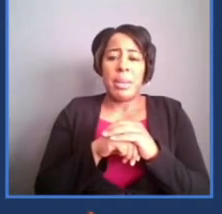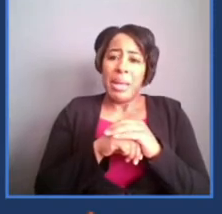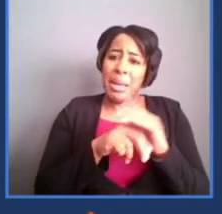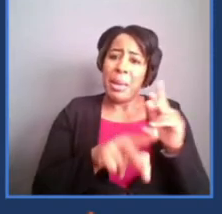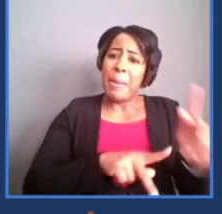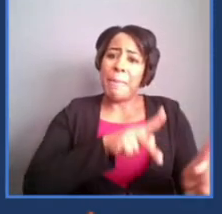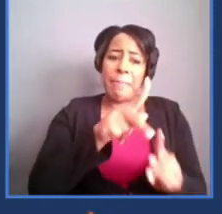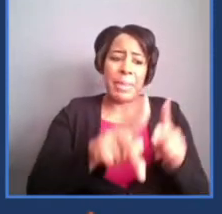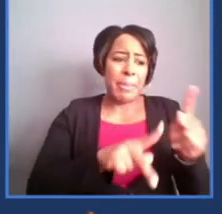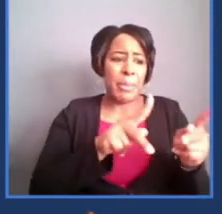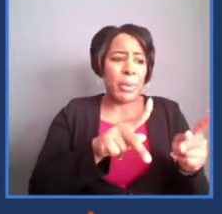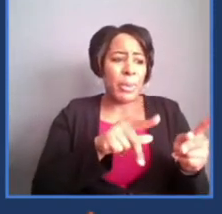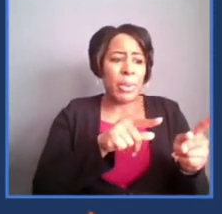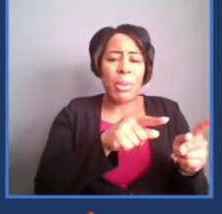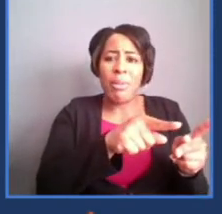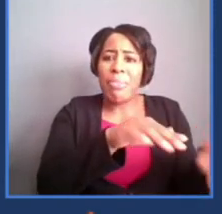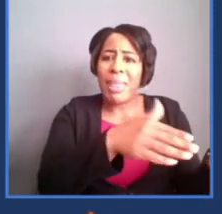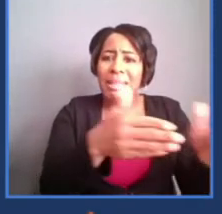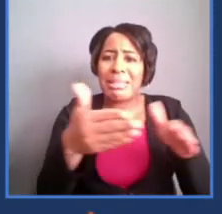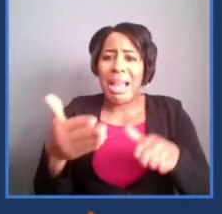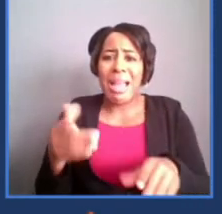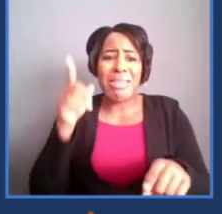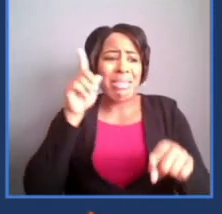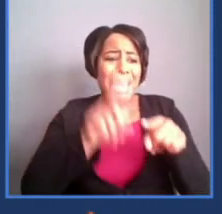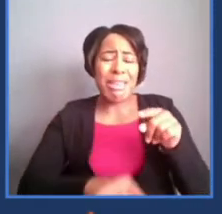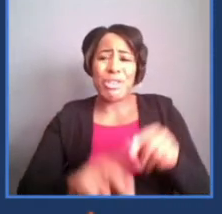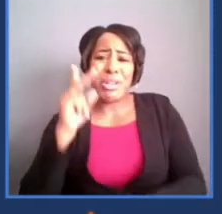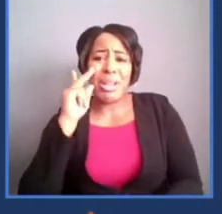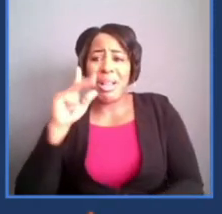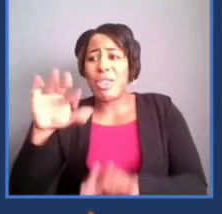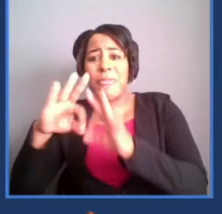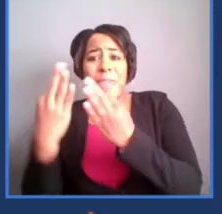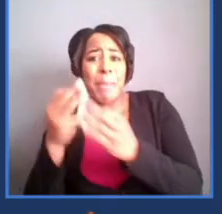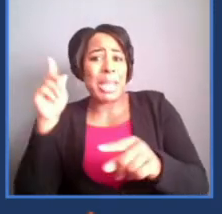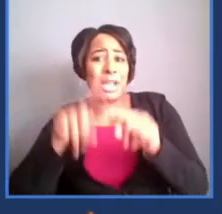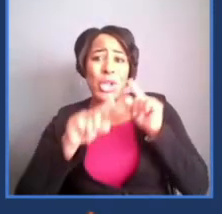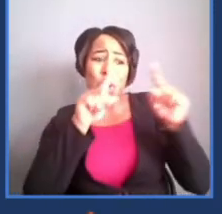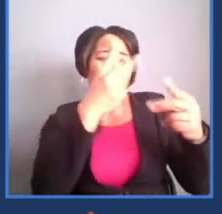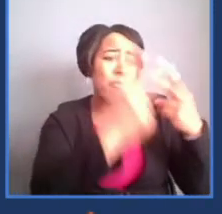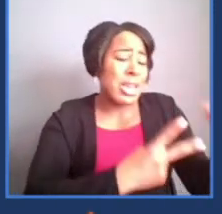see or touch their loved ones as they pass.